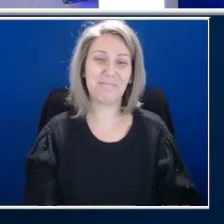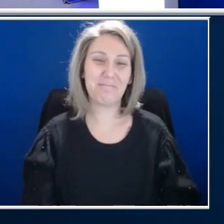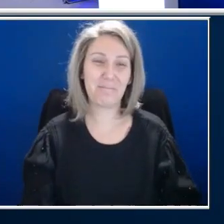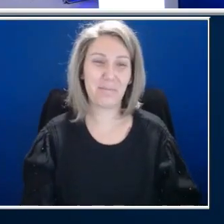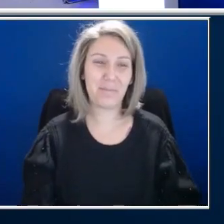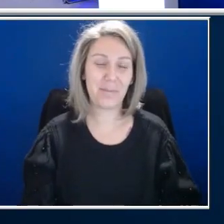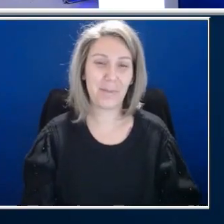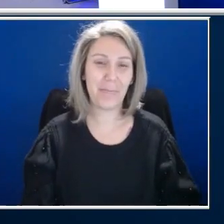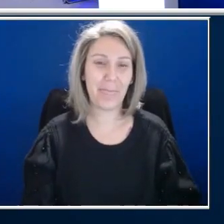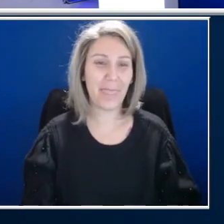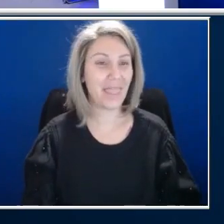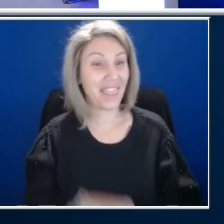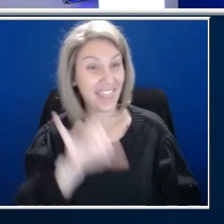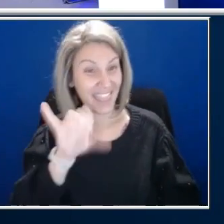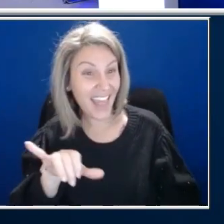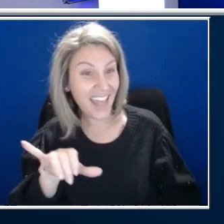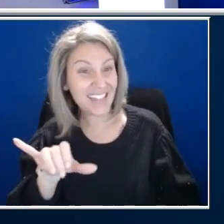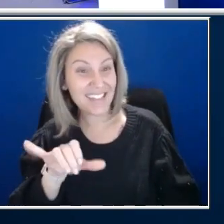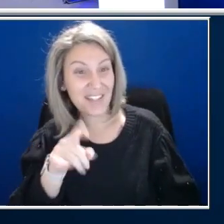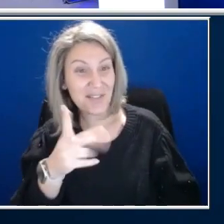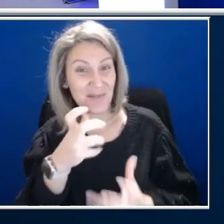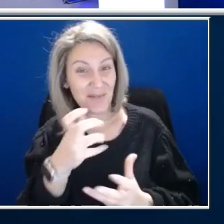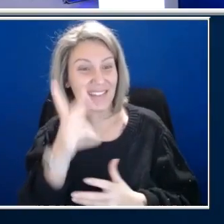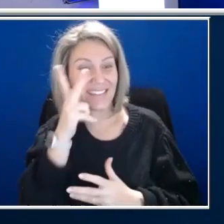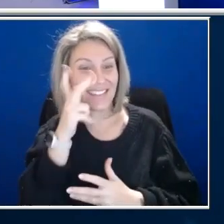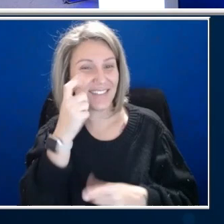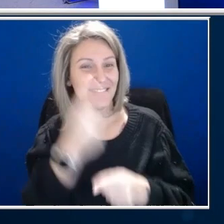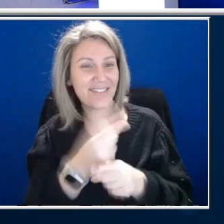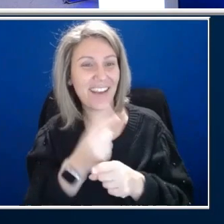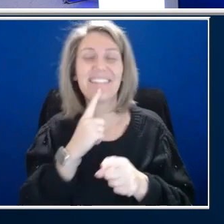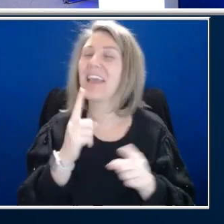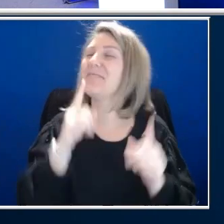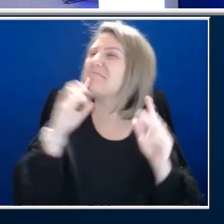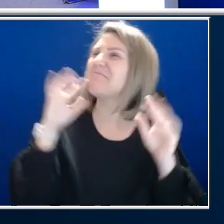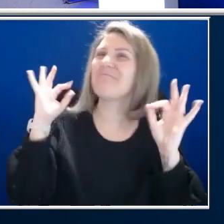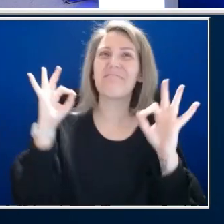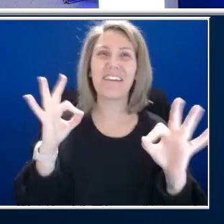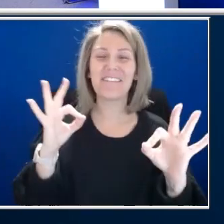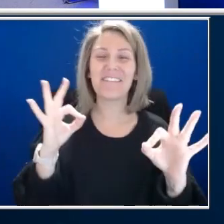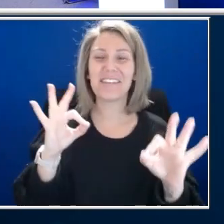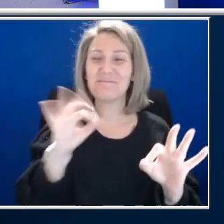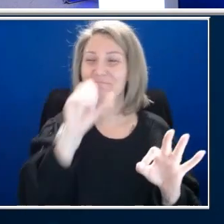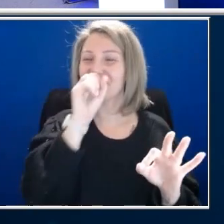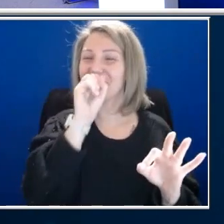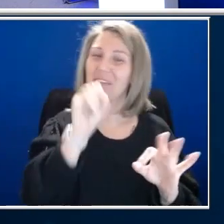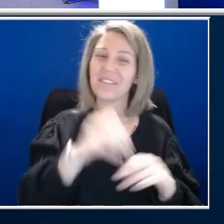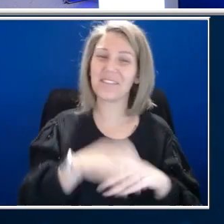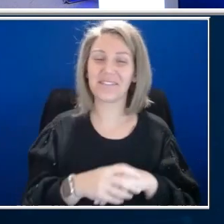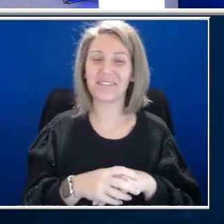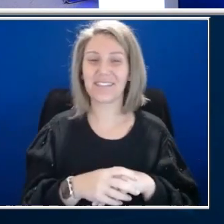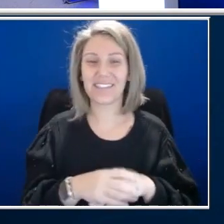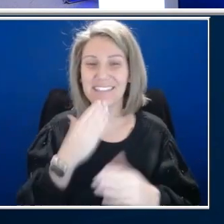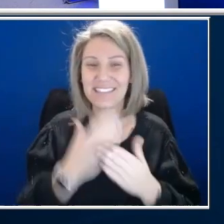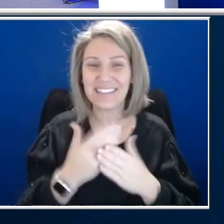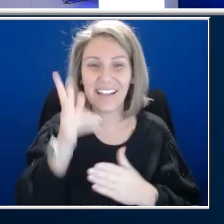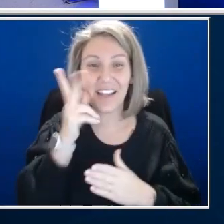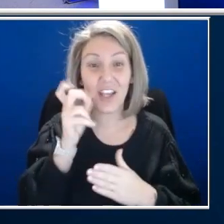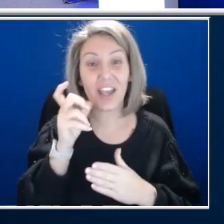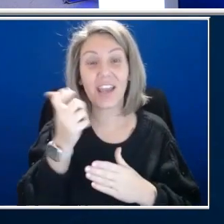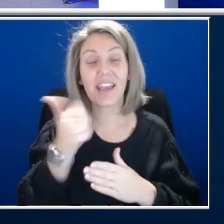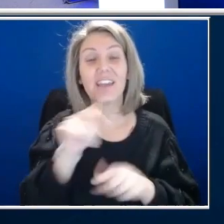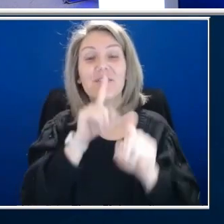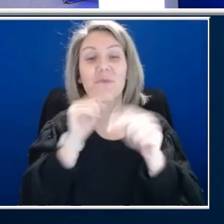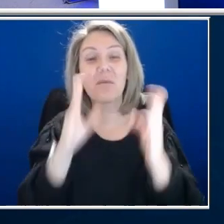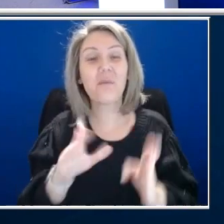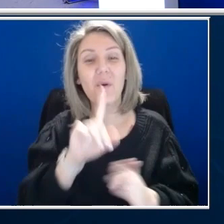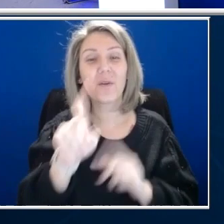Doc, that's kind of just what you really want to hear, isn't it? Yeah, that's the music to our ears. Exactly, exactly. So good to hear. Let's check and see if we have any reporter questions on the line